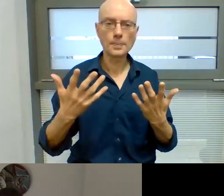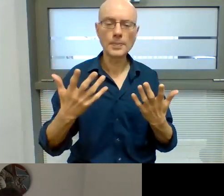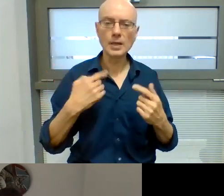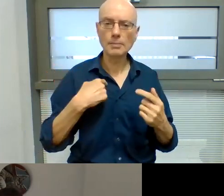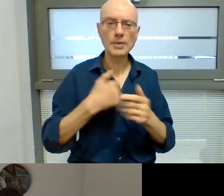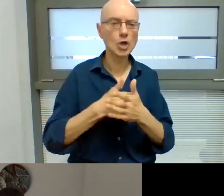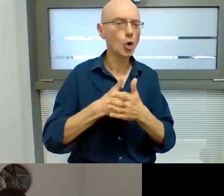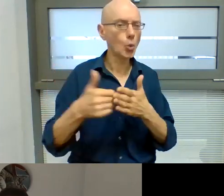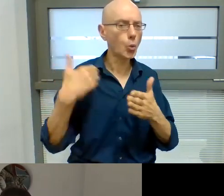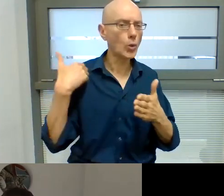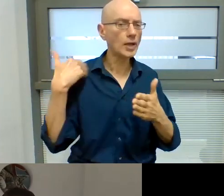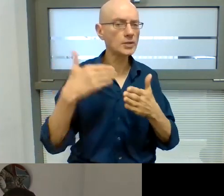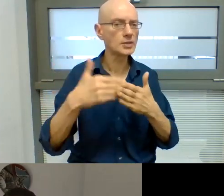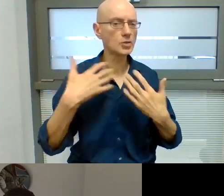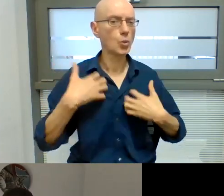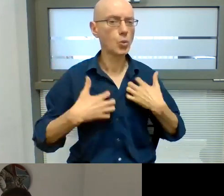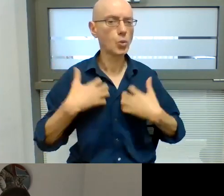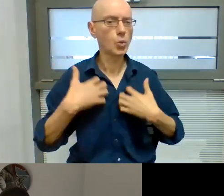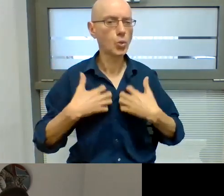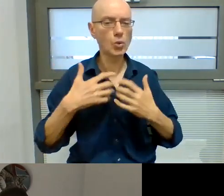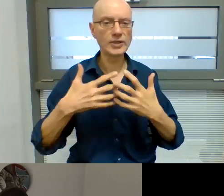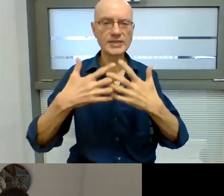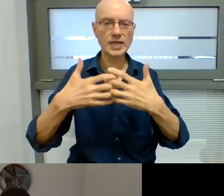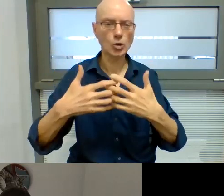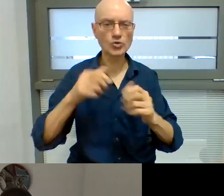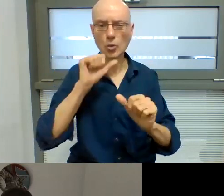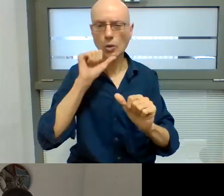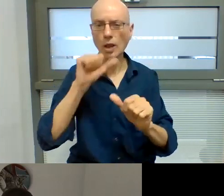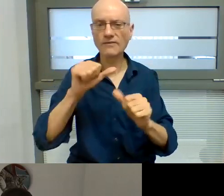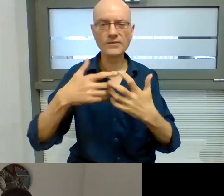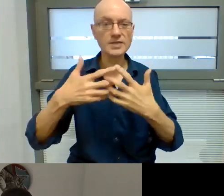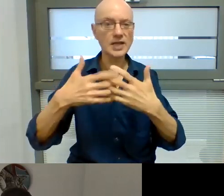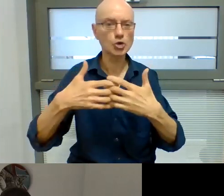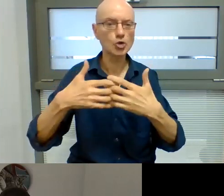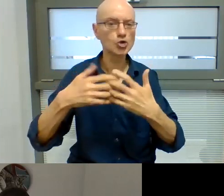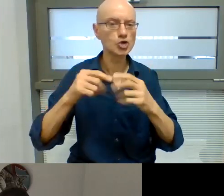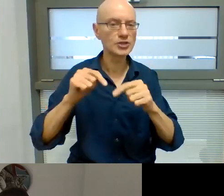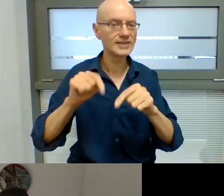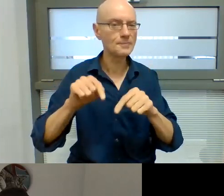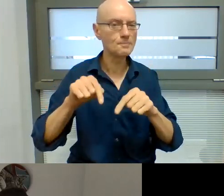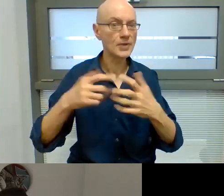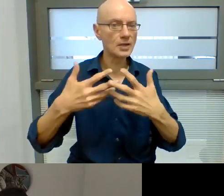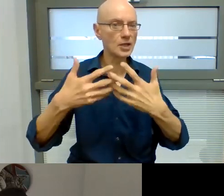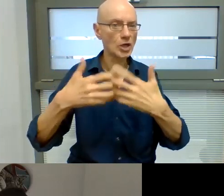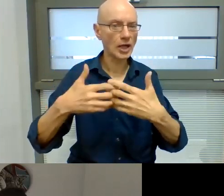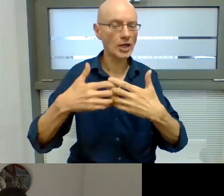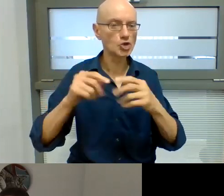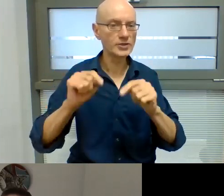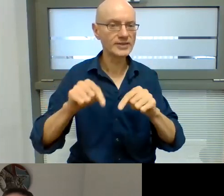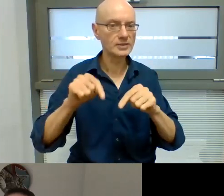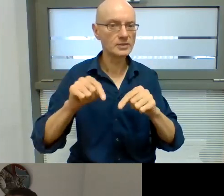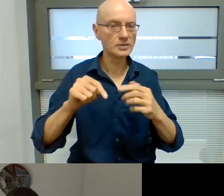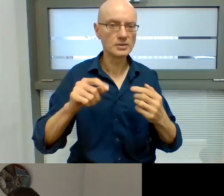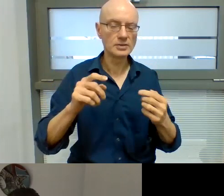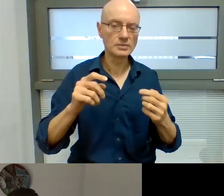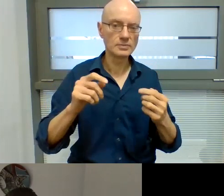been interested in technology. I like it. I love a gadget, and I love a gadget that actually makes your life